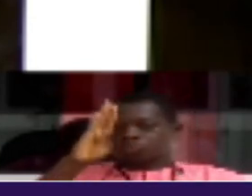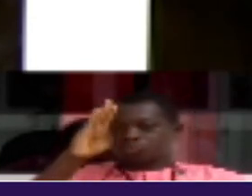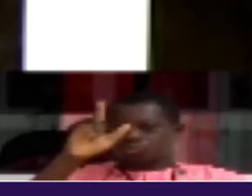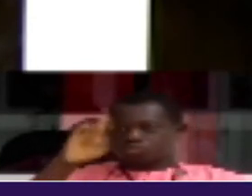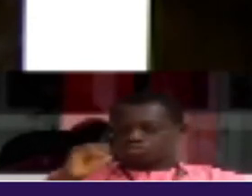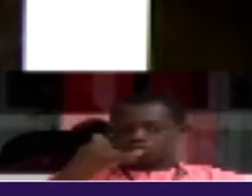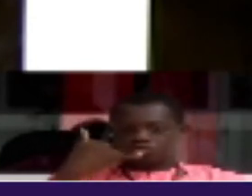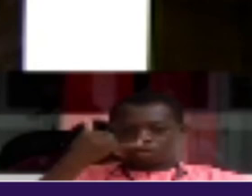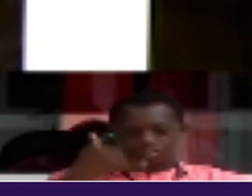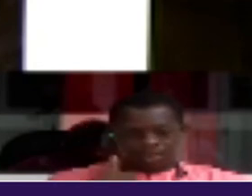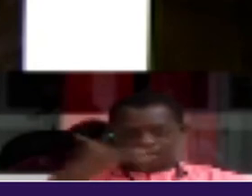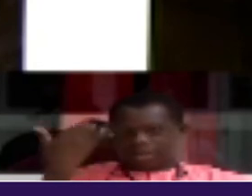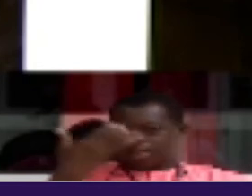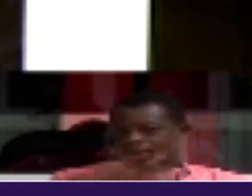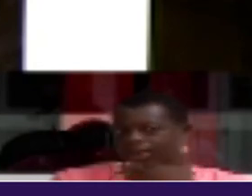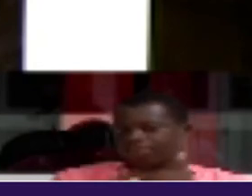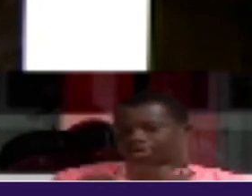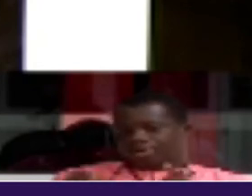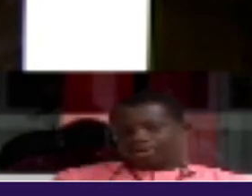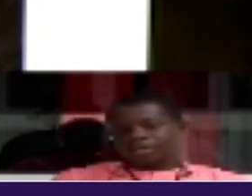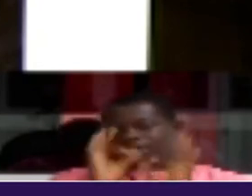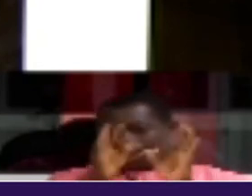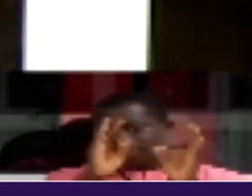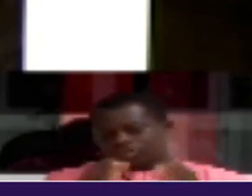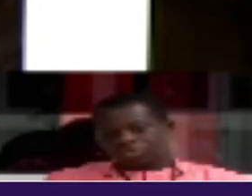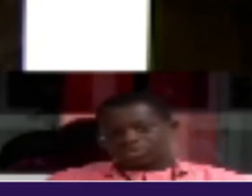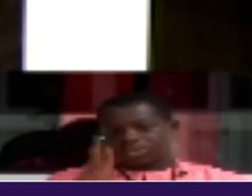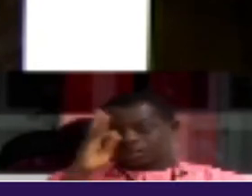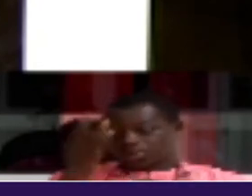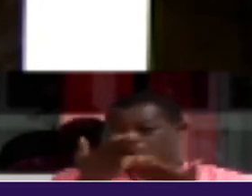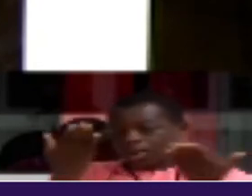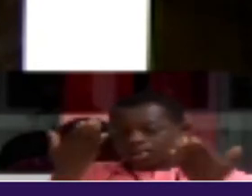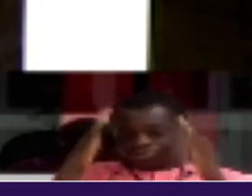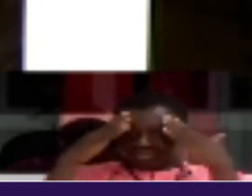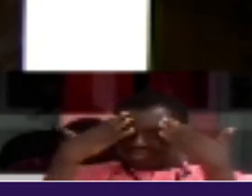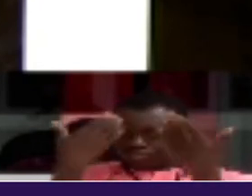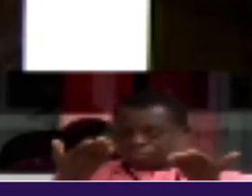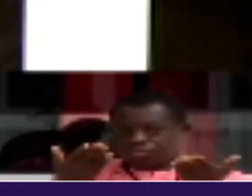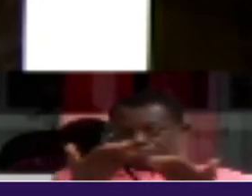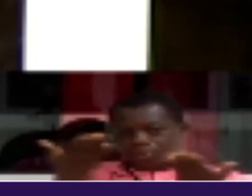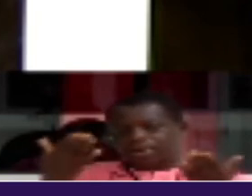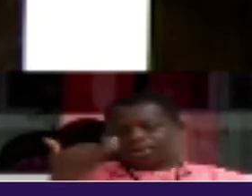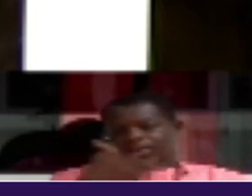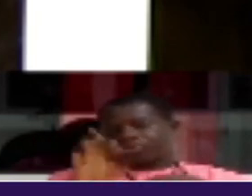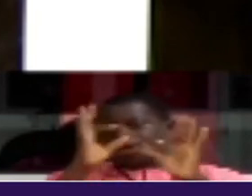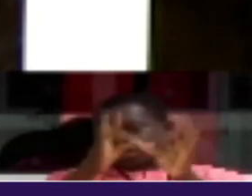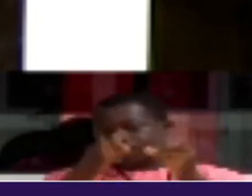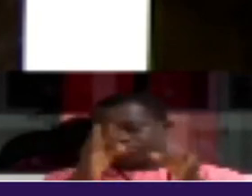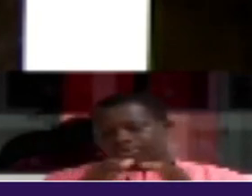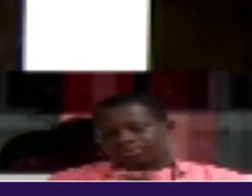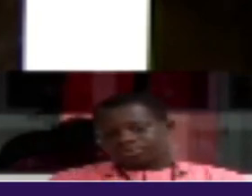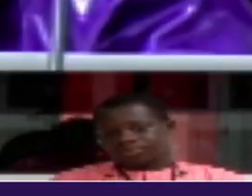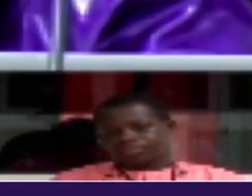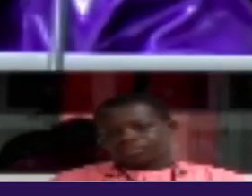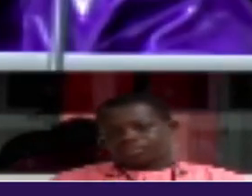me exactly what is going to happen. The reason why, I don't know why he don't brief me. So, he tell you that we are going... At